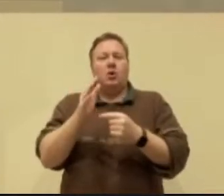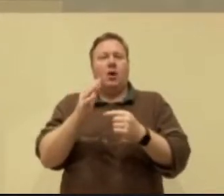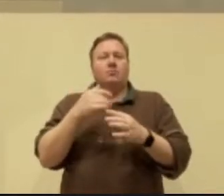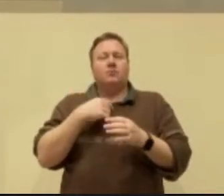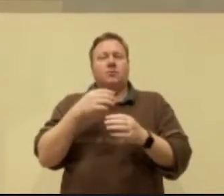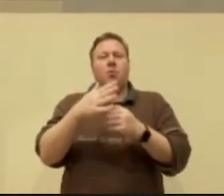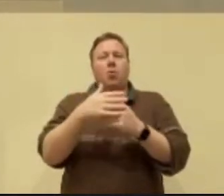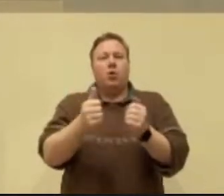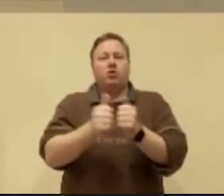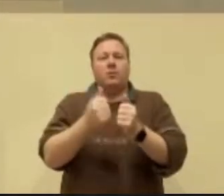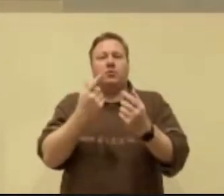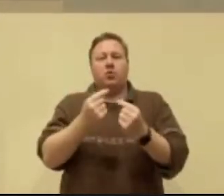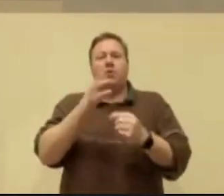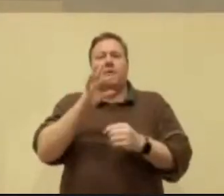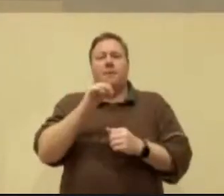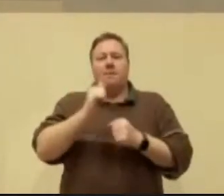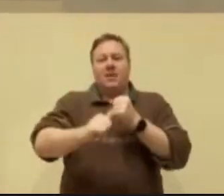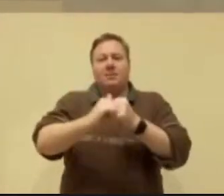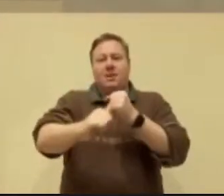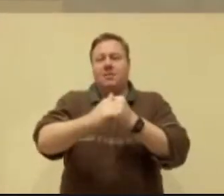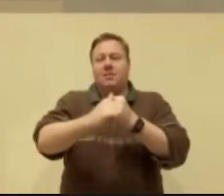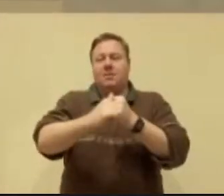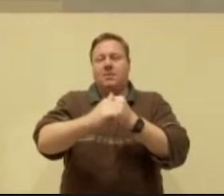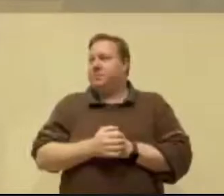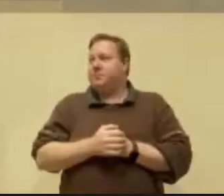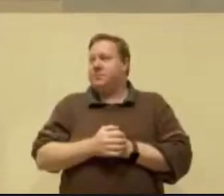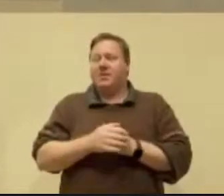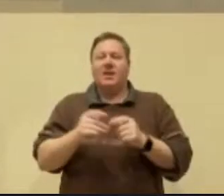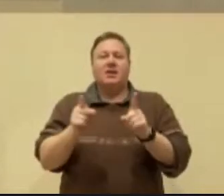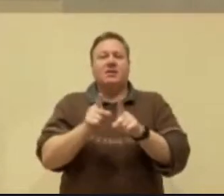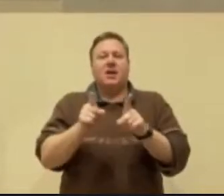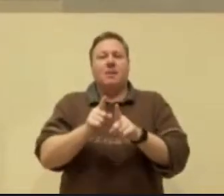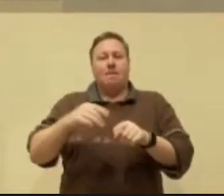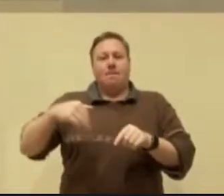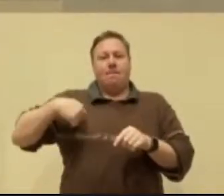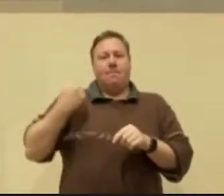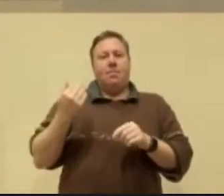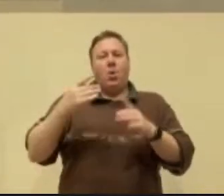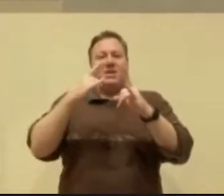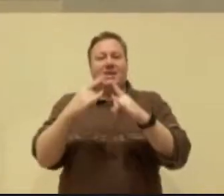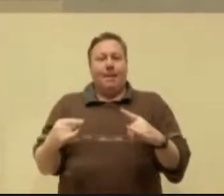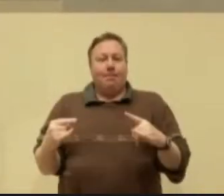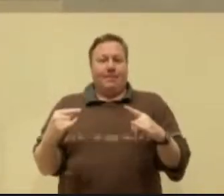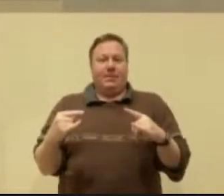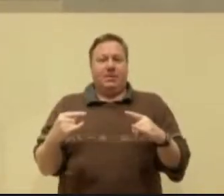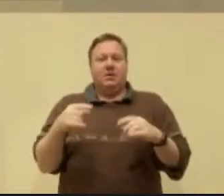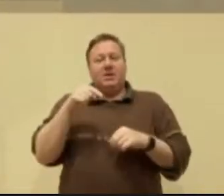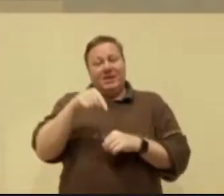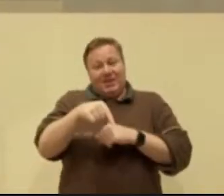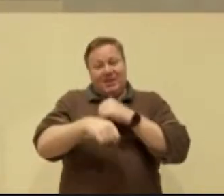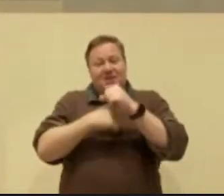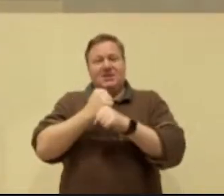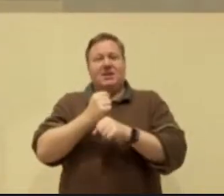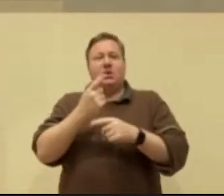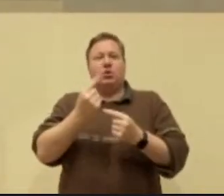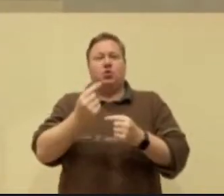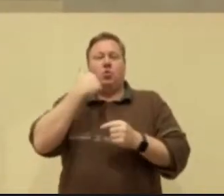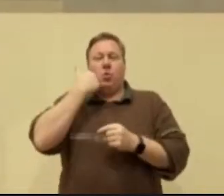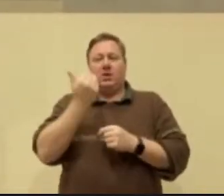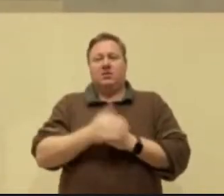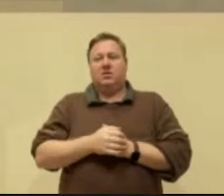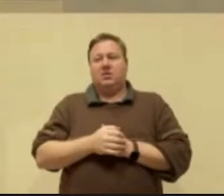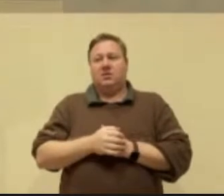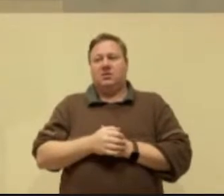also have what we call a boys camp this boys camp will be done also this year it was mentioned as a